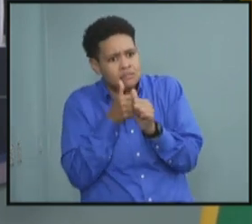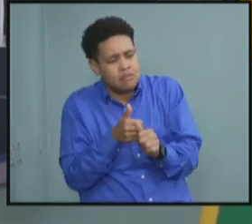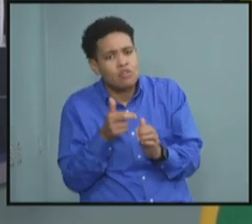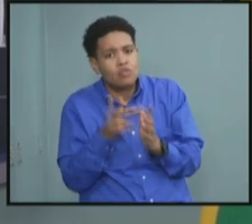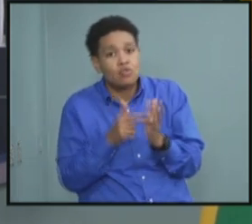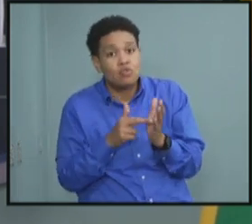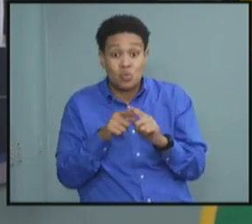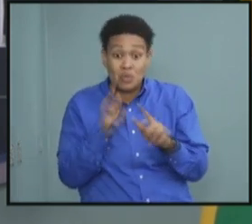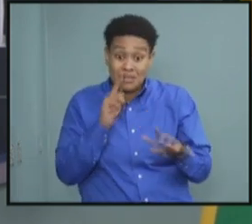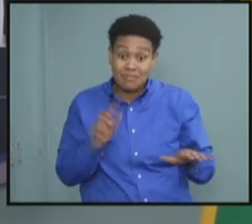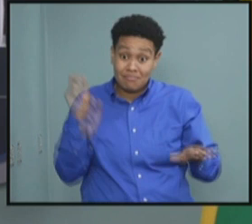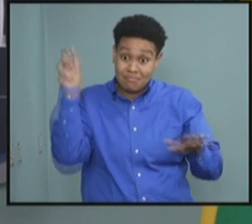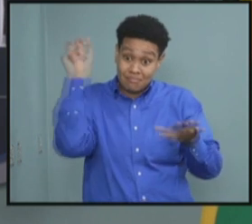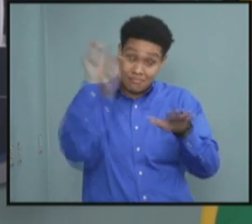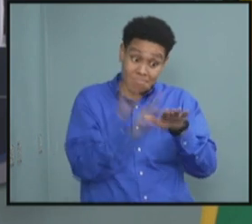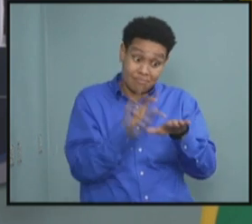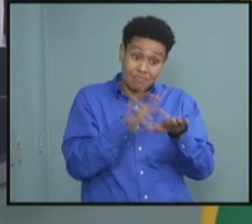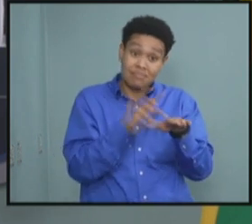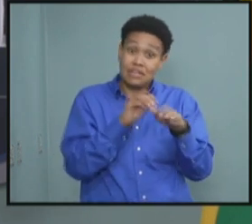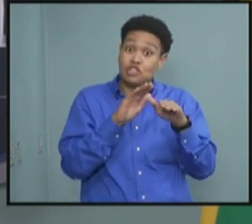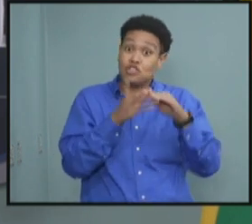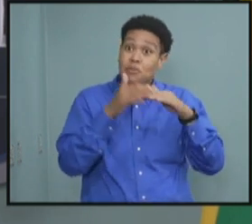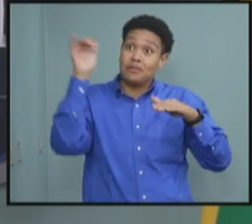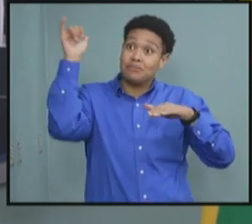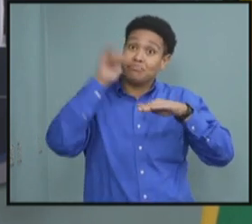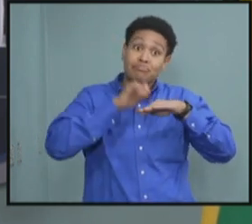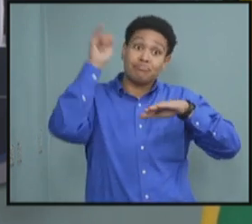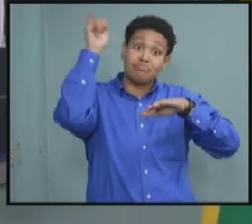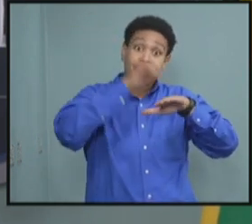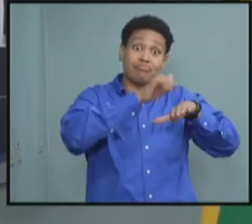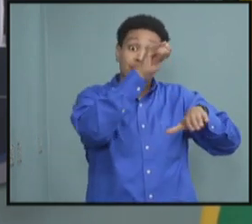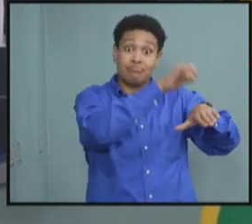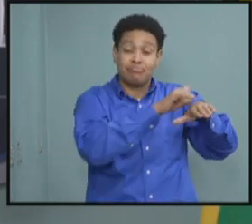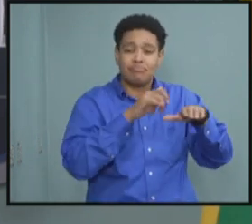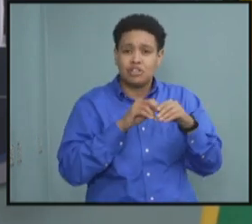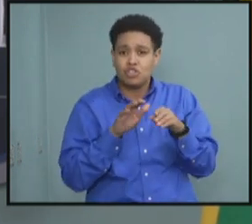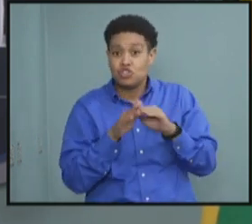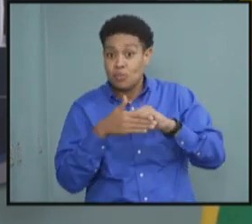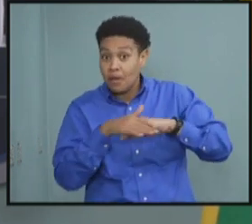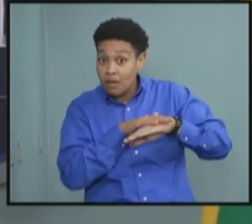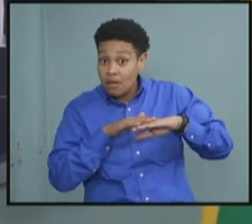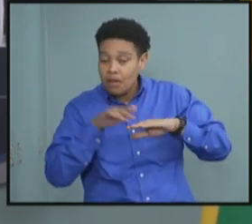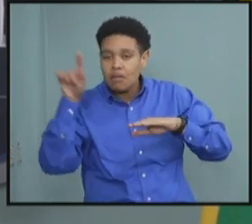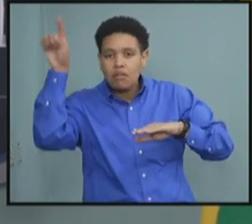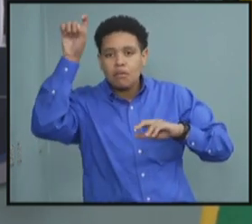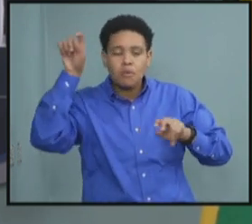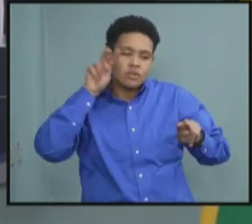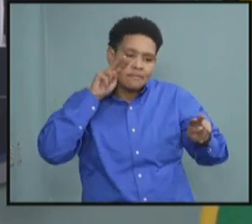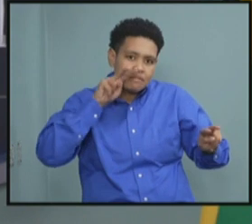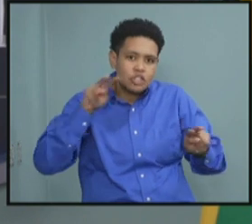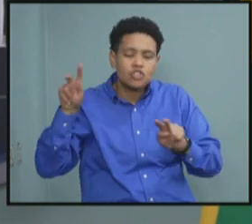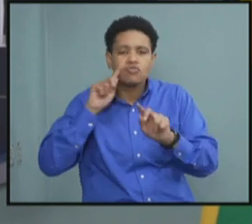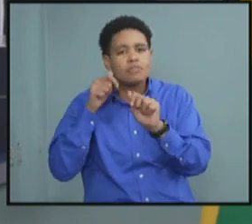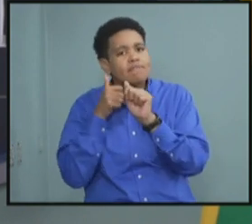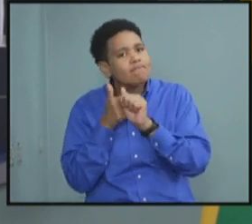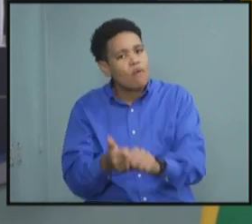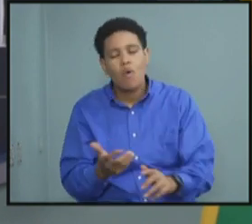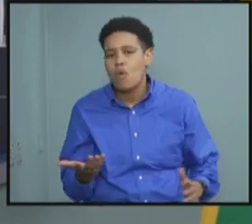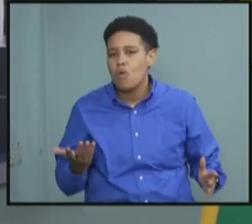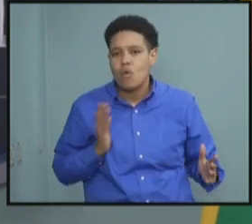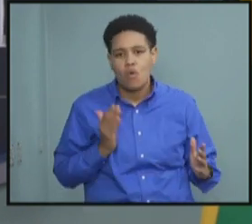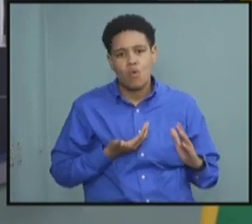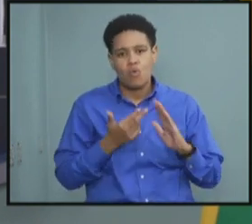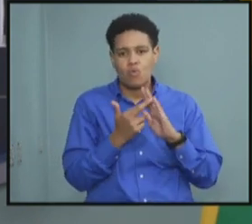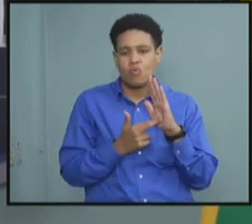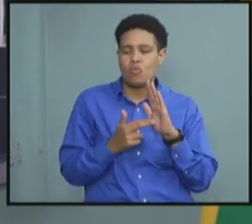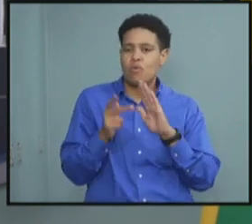come back into the Jamaican jurisdiction, they too must be very vigilant in following the